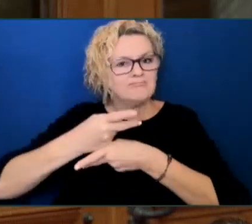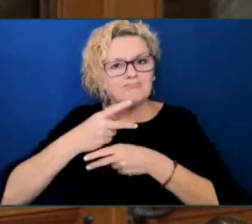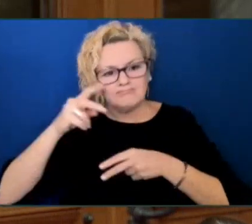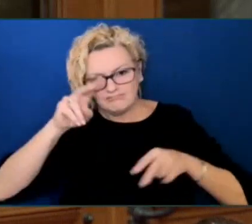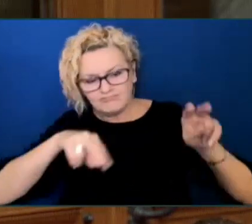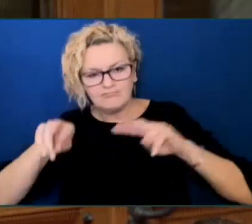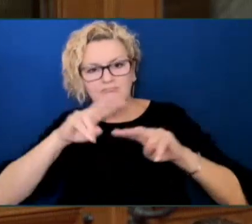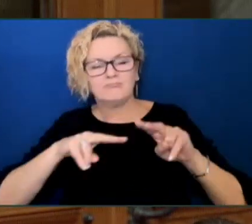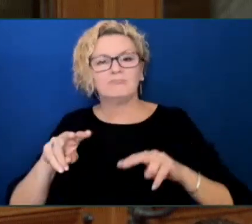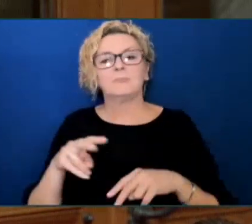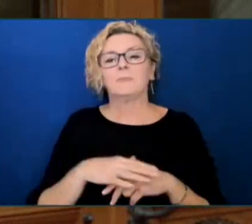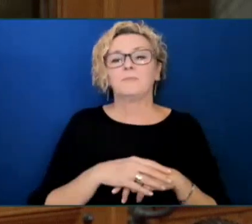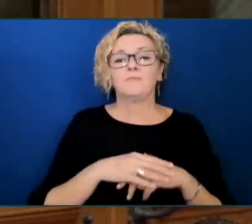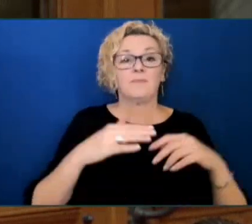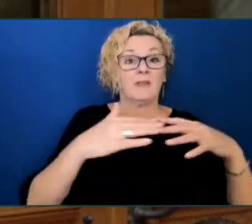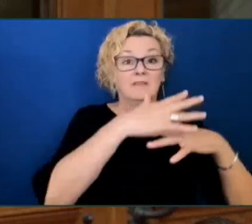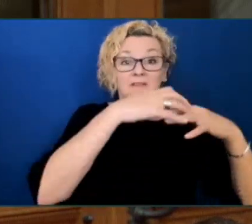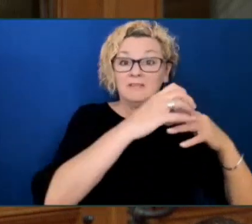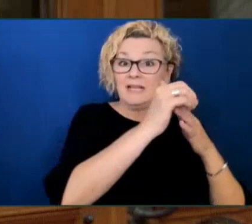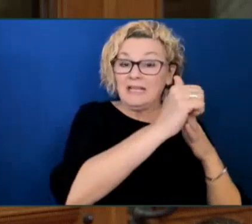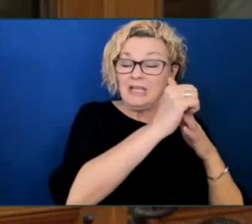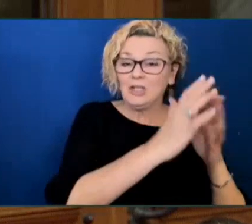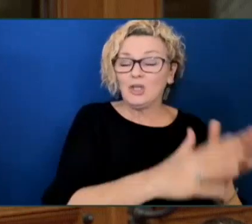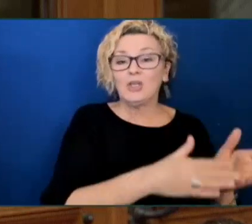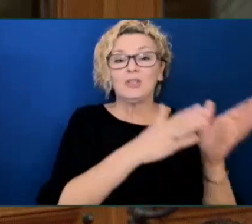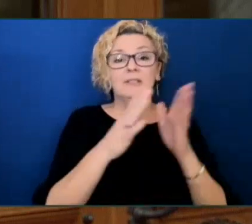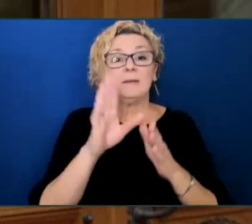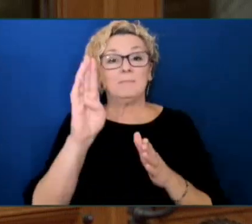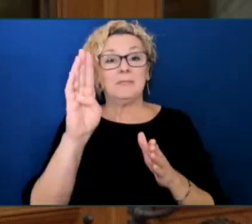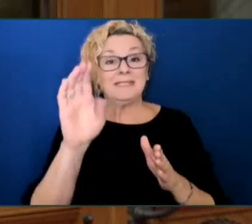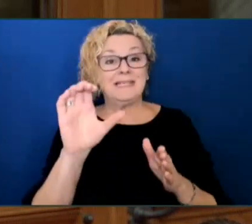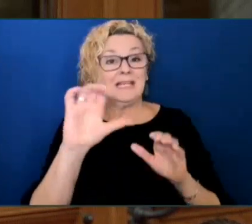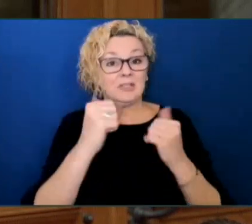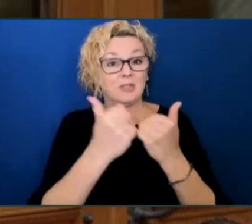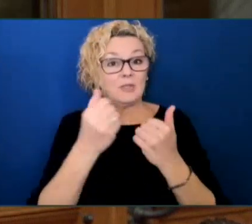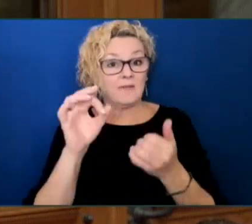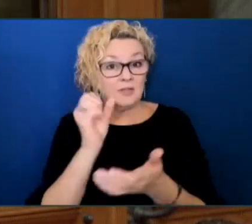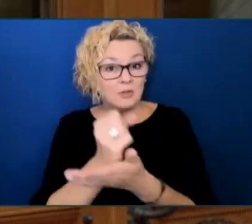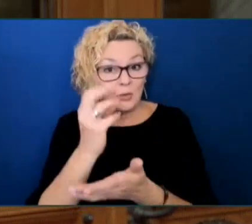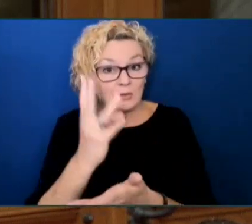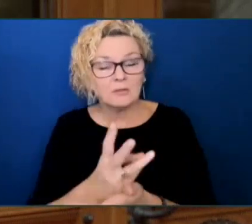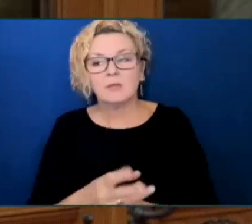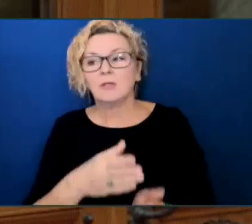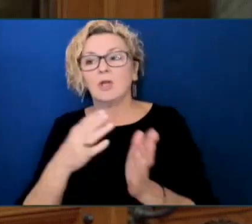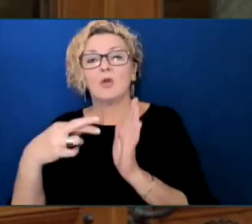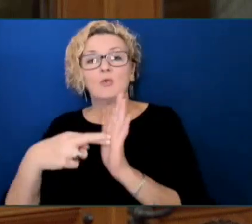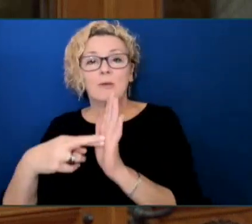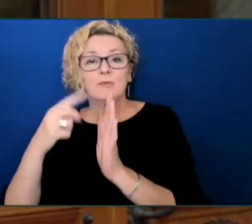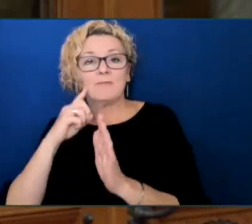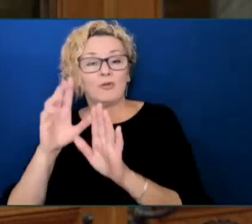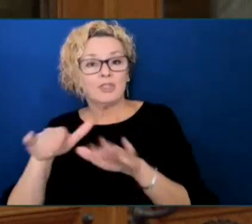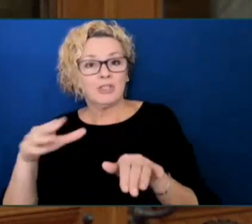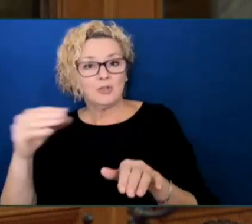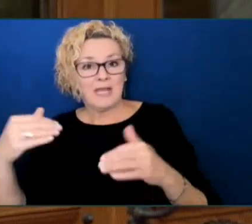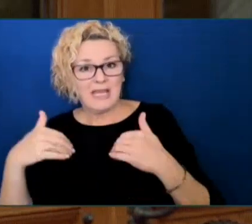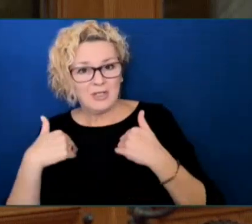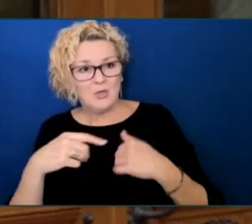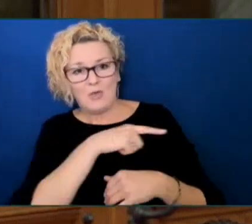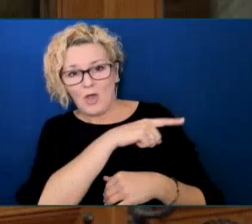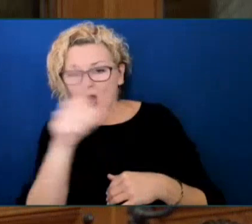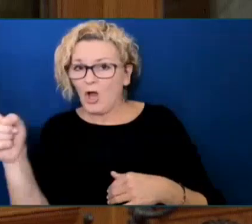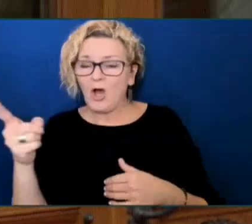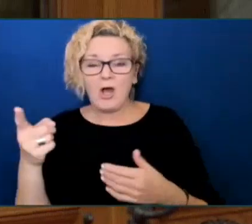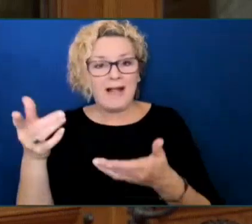BC Association of Social Workers, the representative for children and youth have called for the regulation of Ministry of Children and